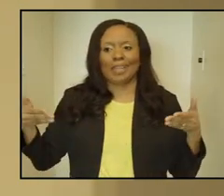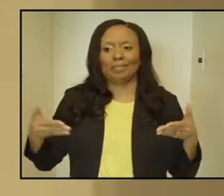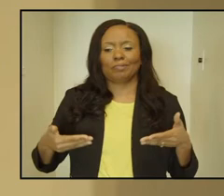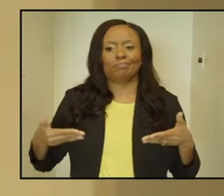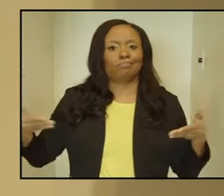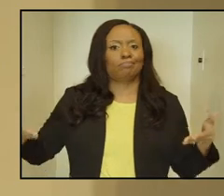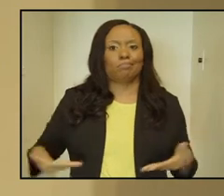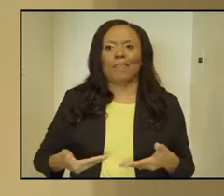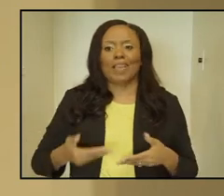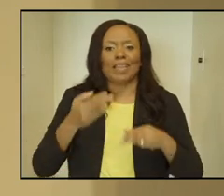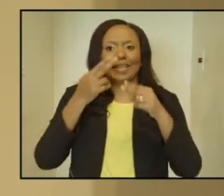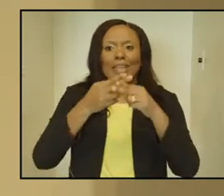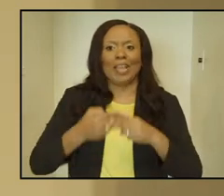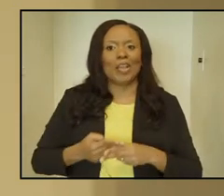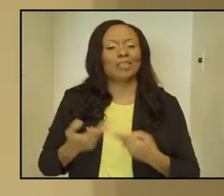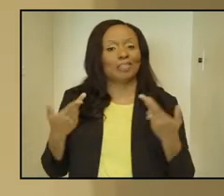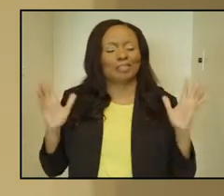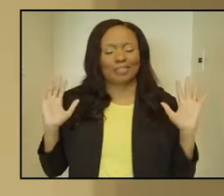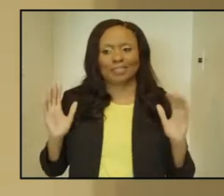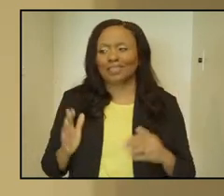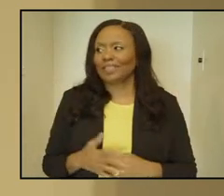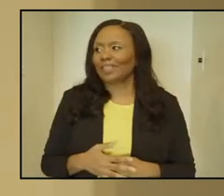If I said that it was pleasure,